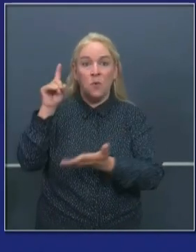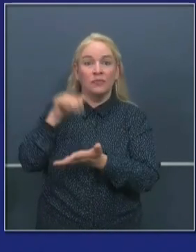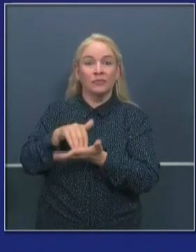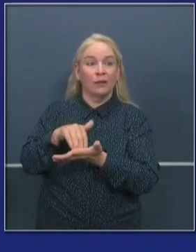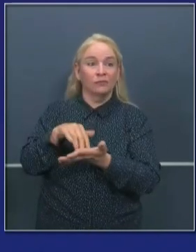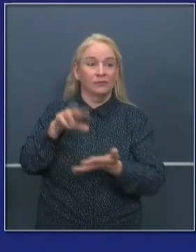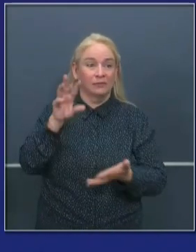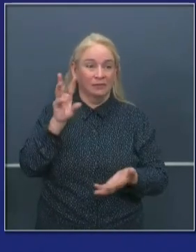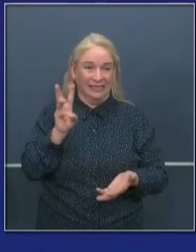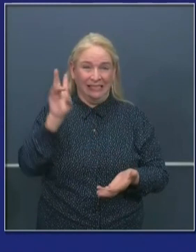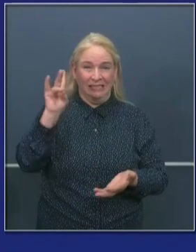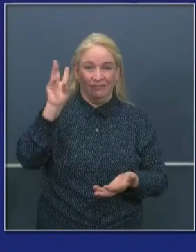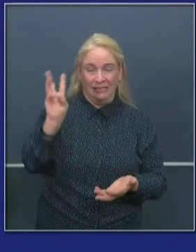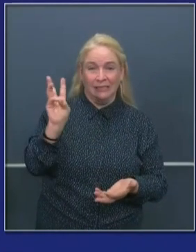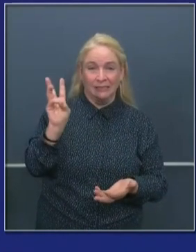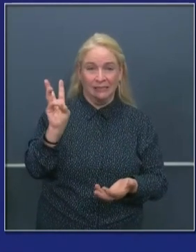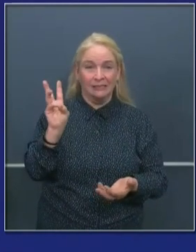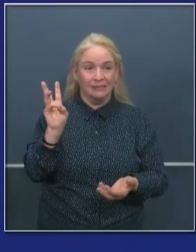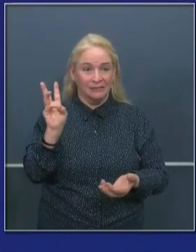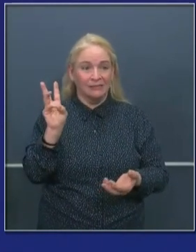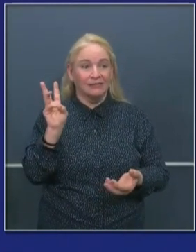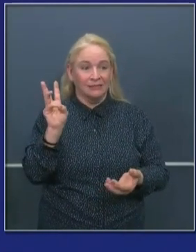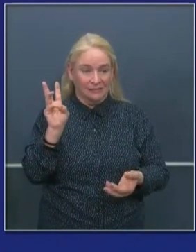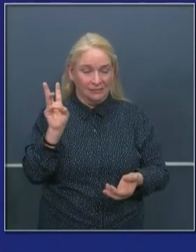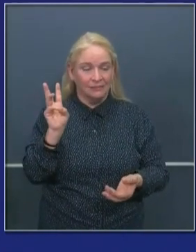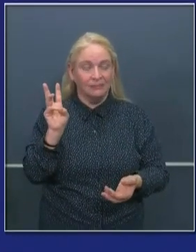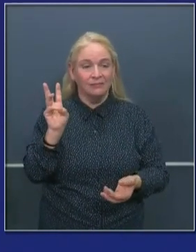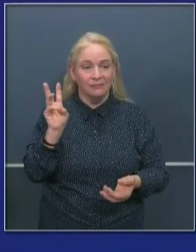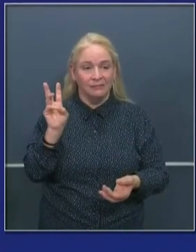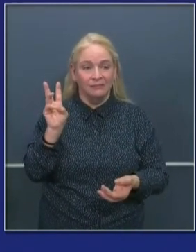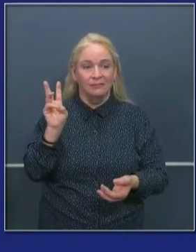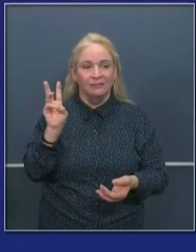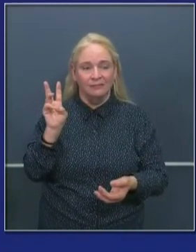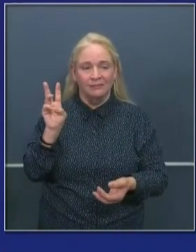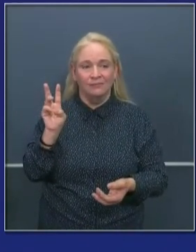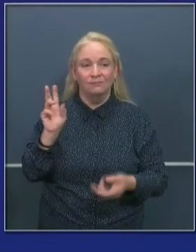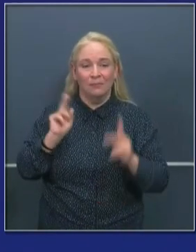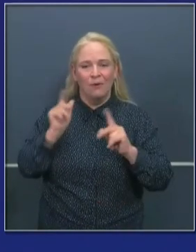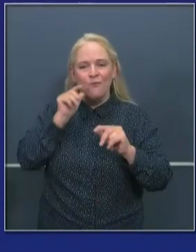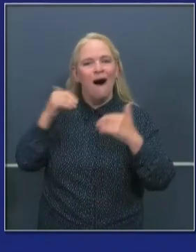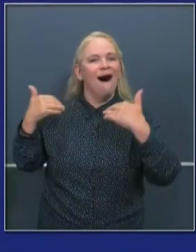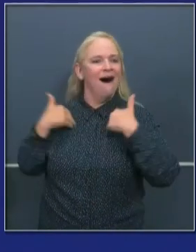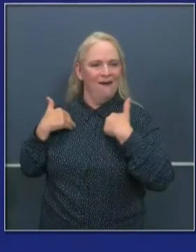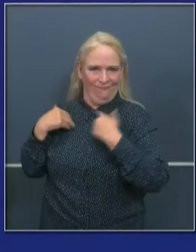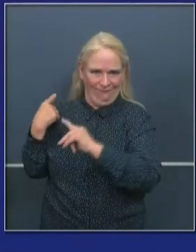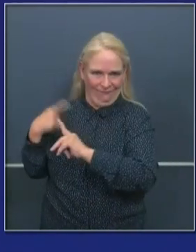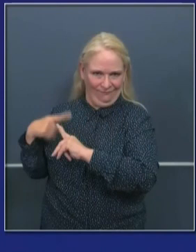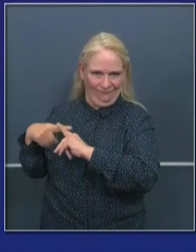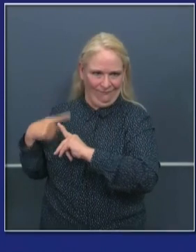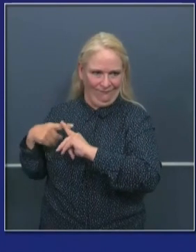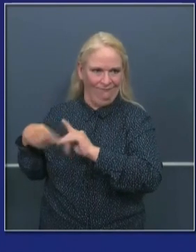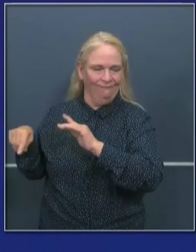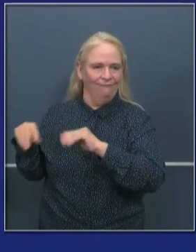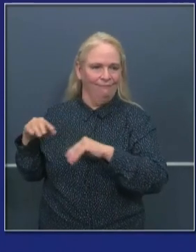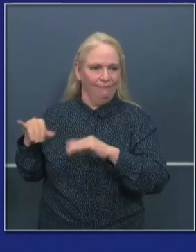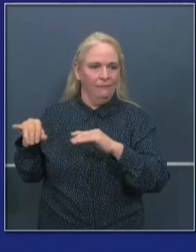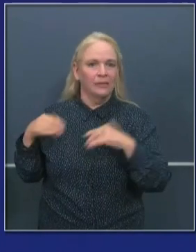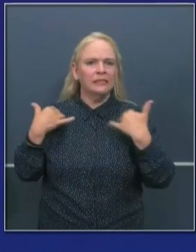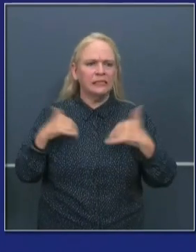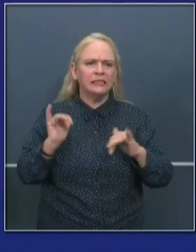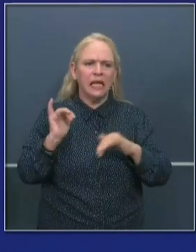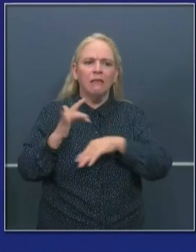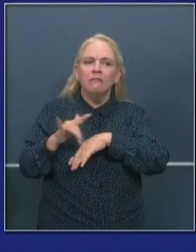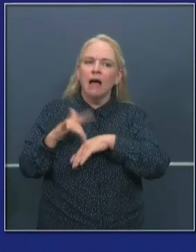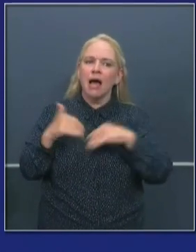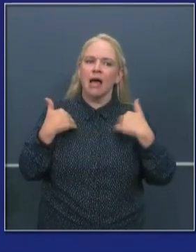1,676 are filled with ICU COVID positive patients. We still have capacity in our